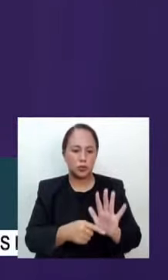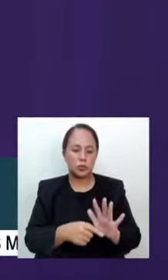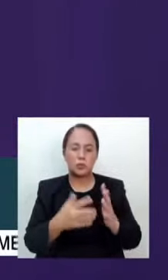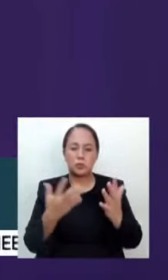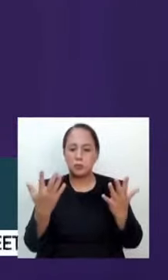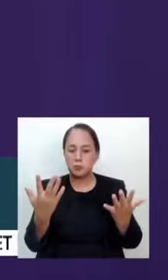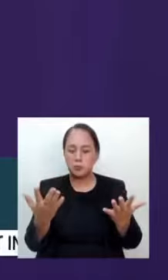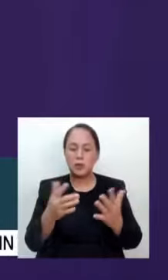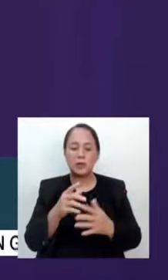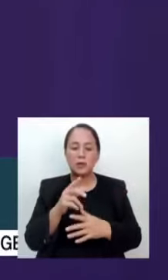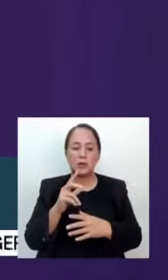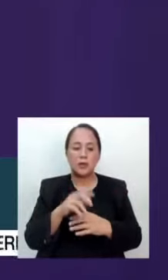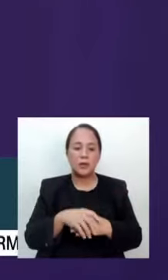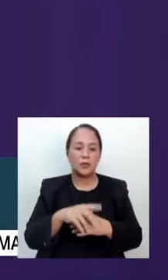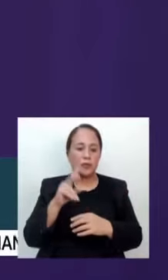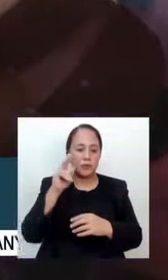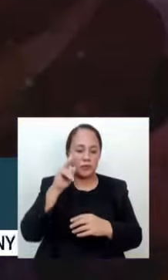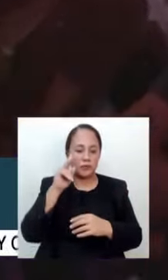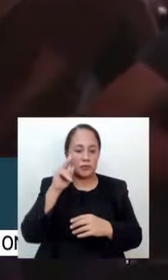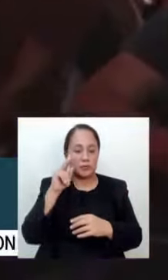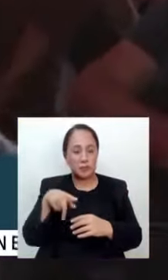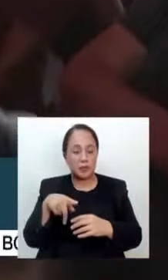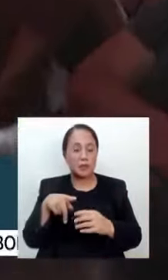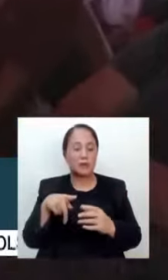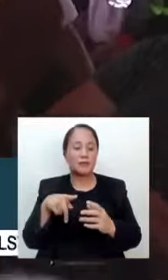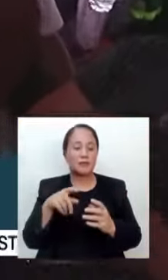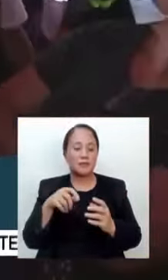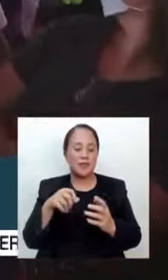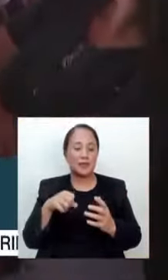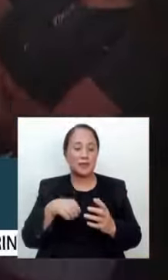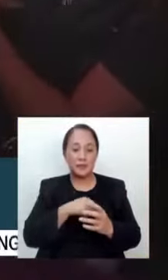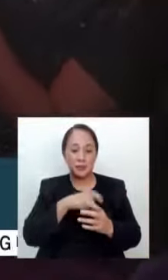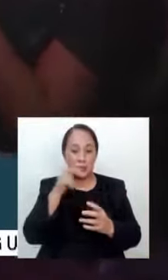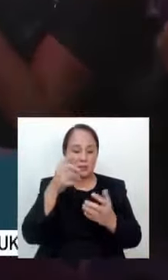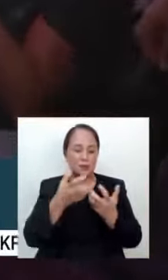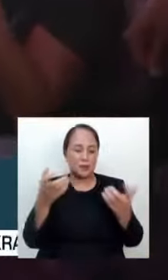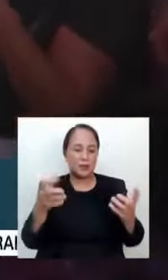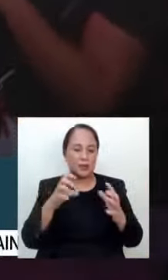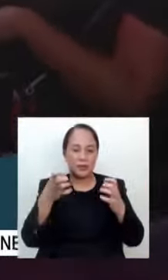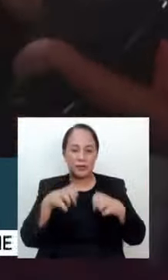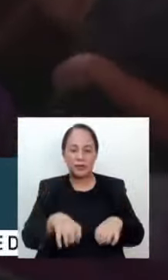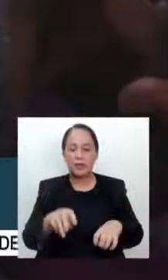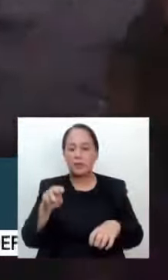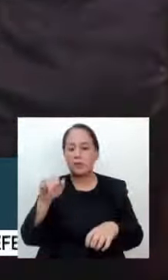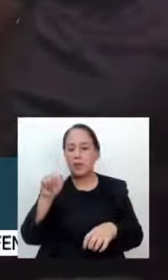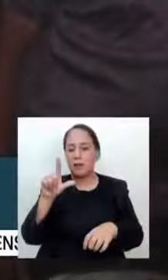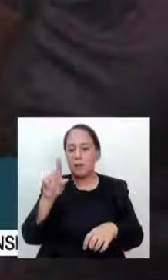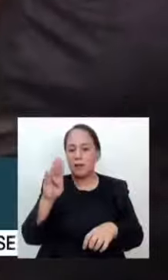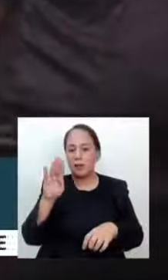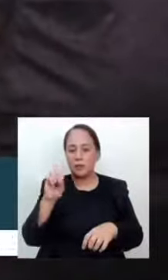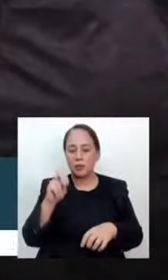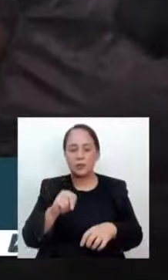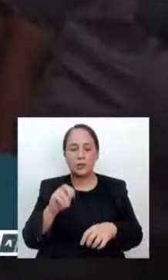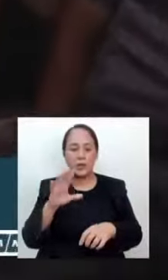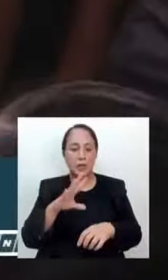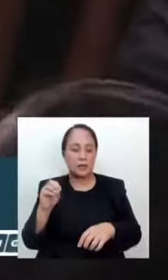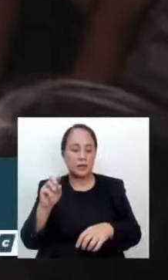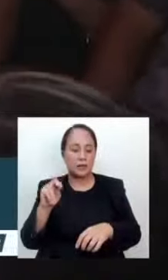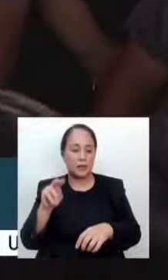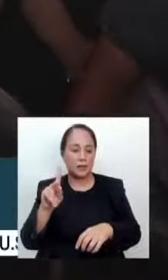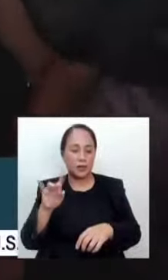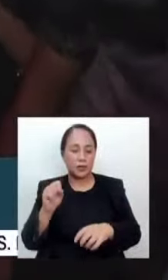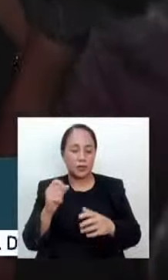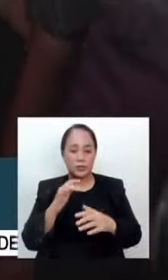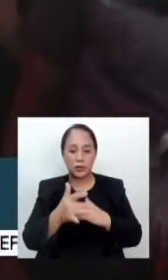Vice Presidential Candidate Kiko Pangilinan will have separate events in Malabon and Navotas. Earlier today,